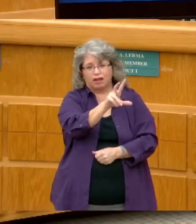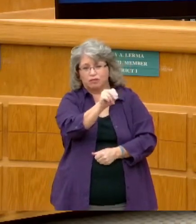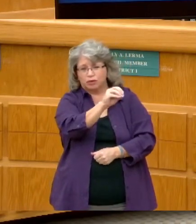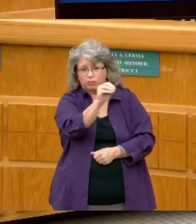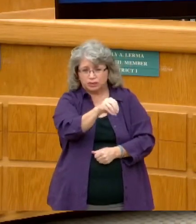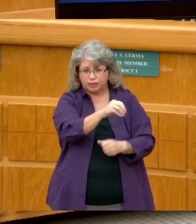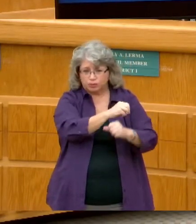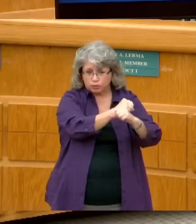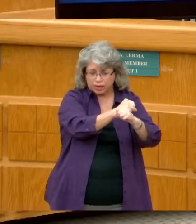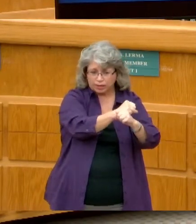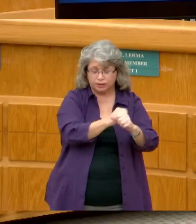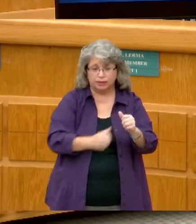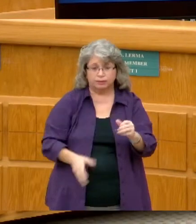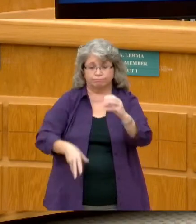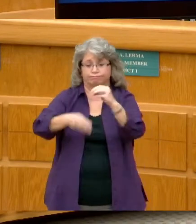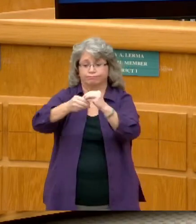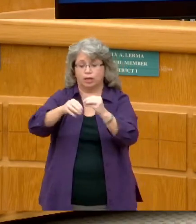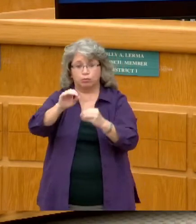protection.